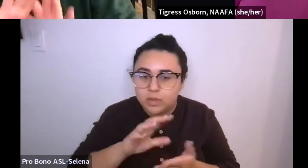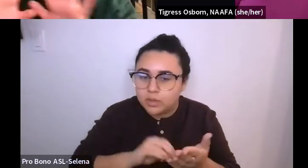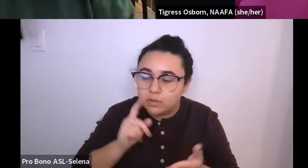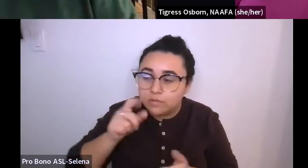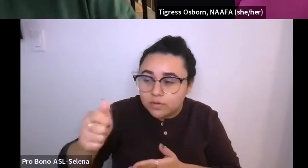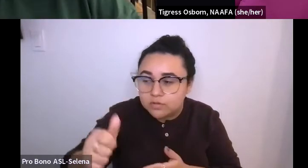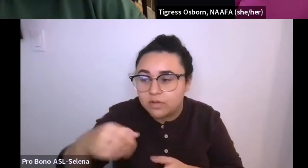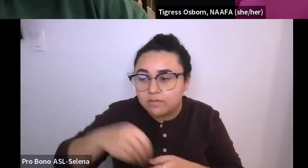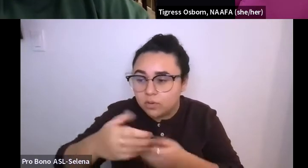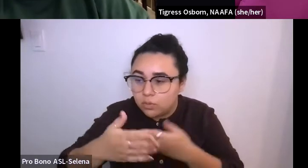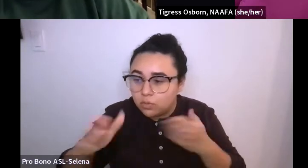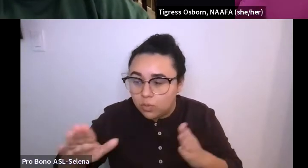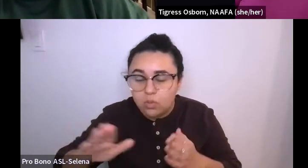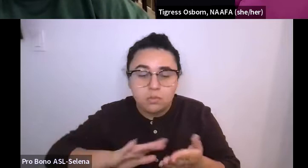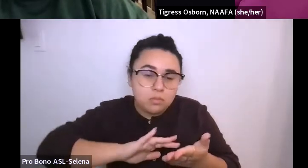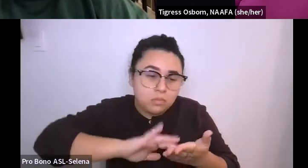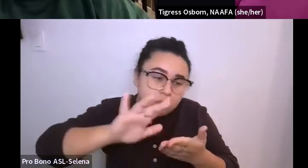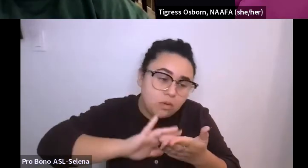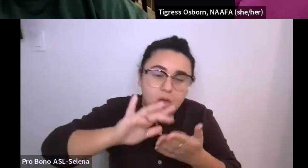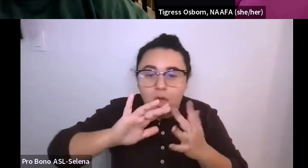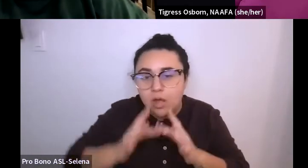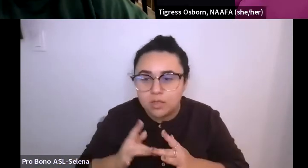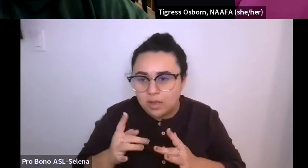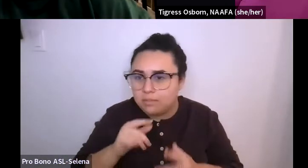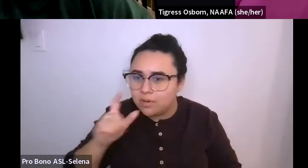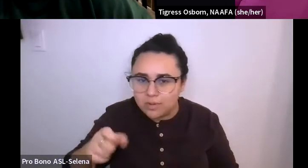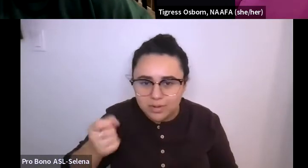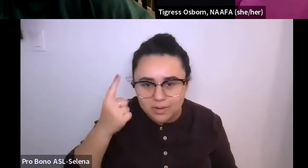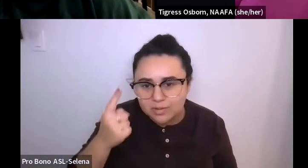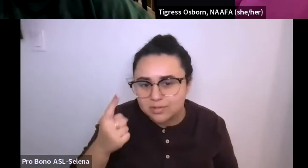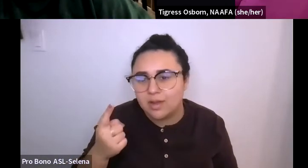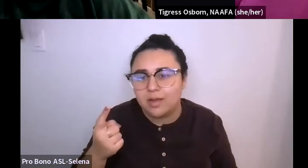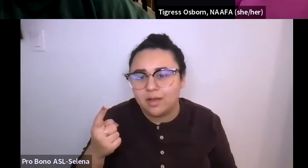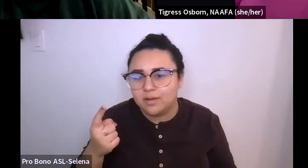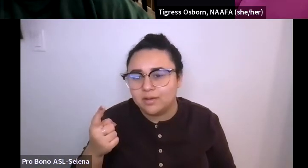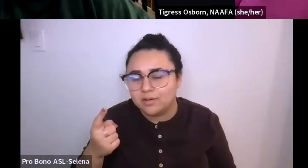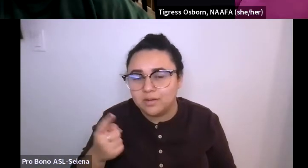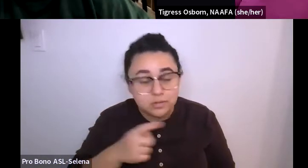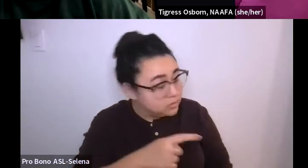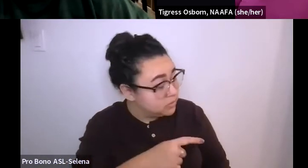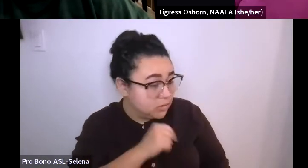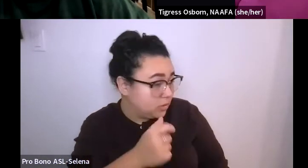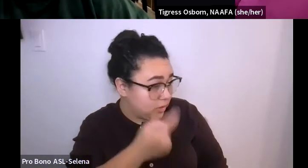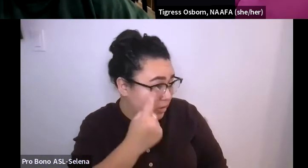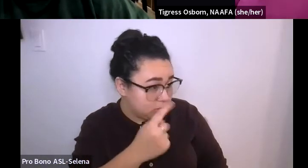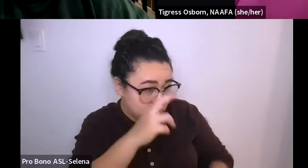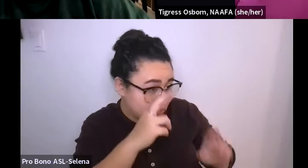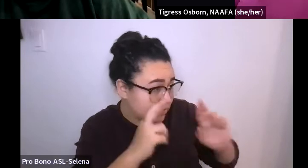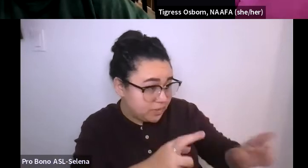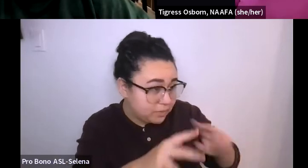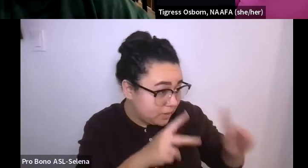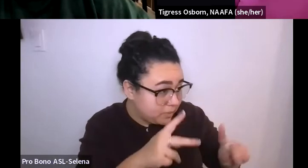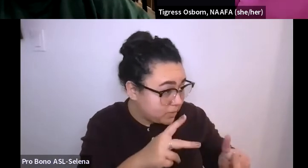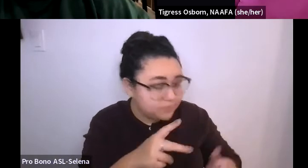but you don't need to understand it in order to be show basic respect to other human beings.